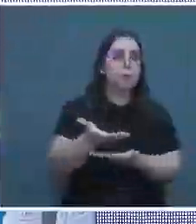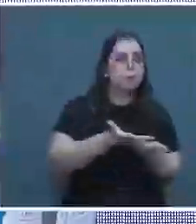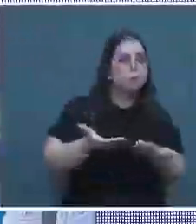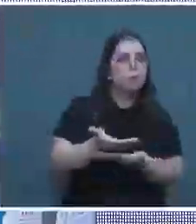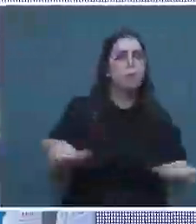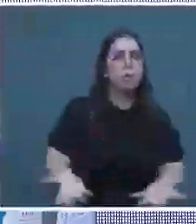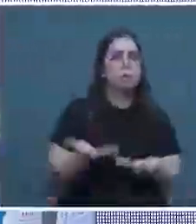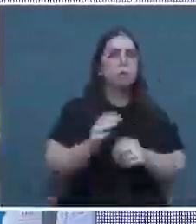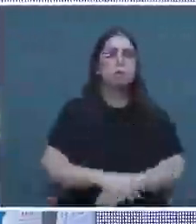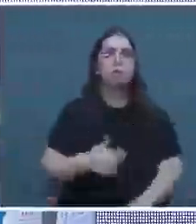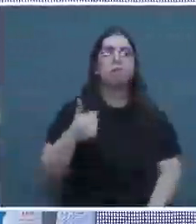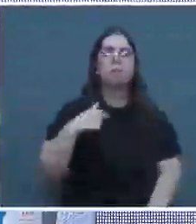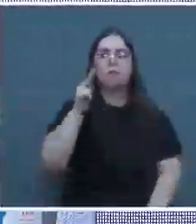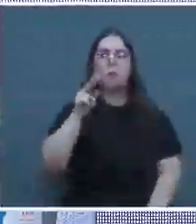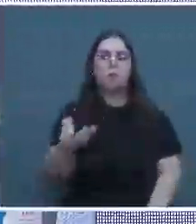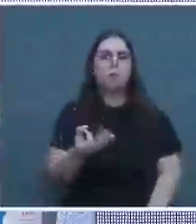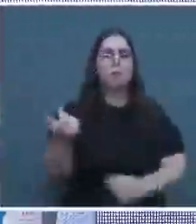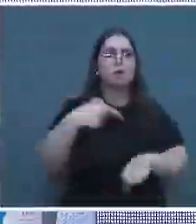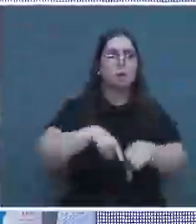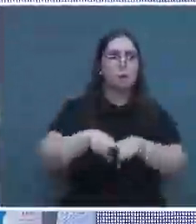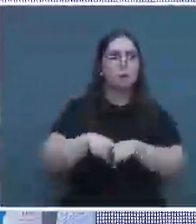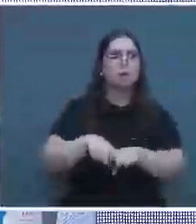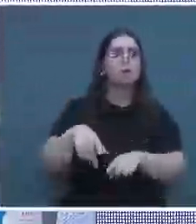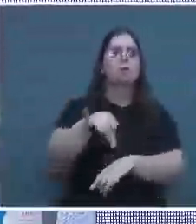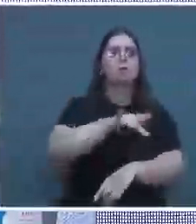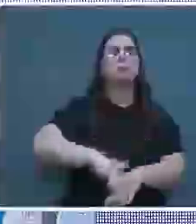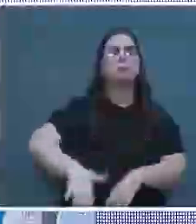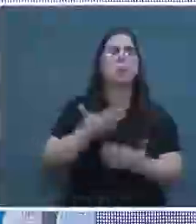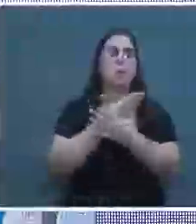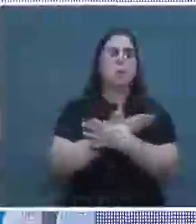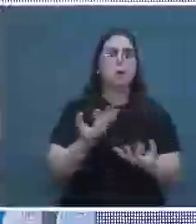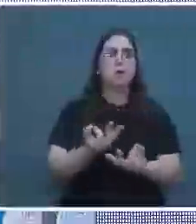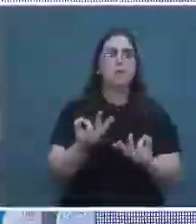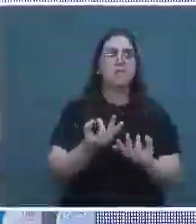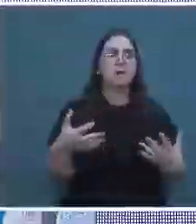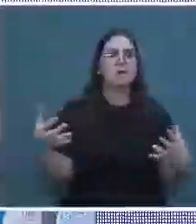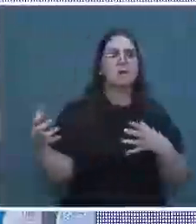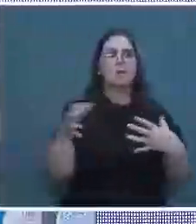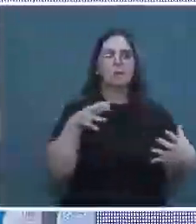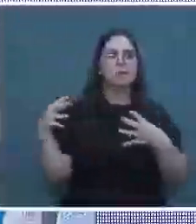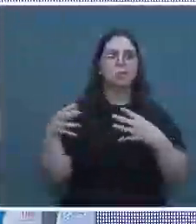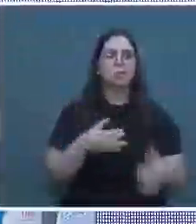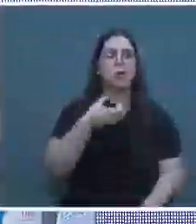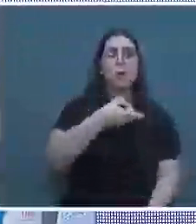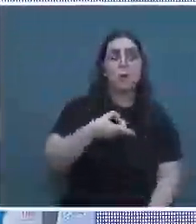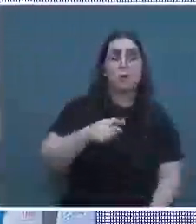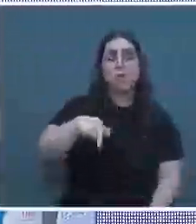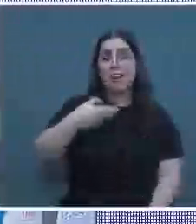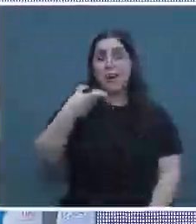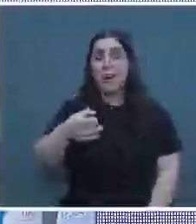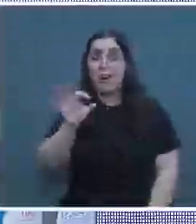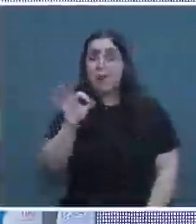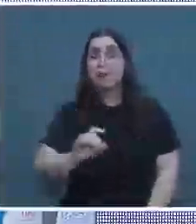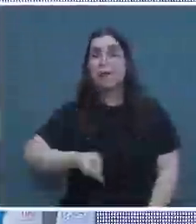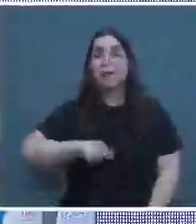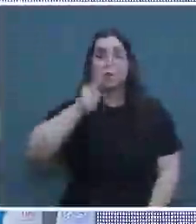negotiation. I saw by myself in politics in Albania, it was too harsh in 19th, and basically 99.9% were men involved